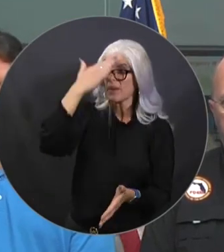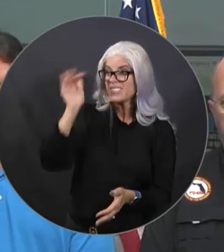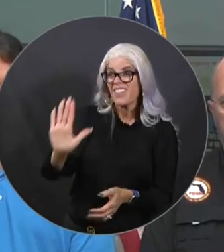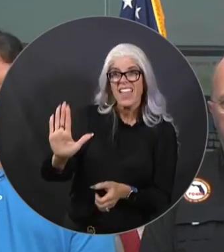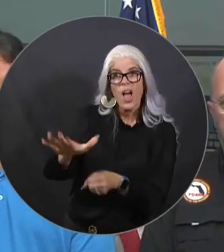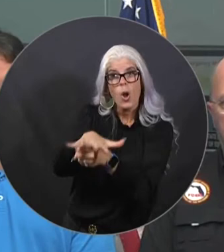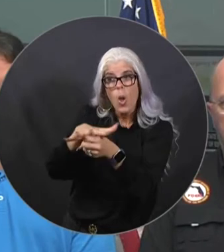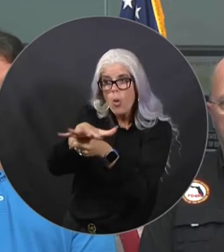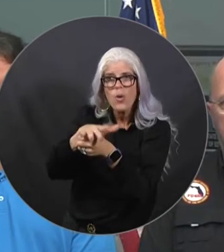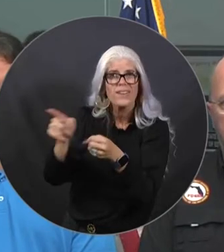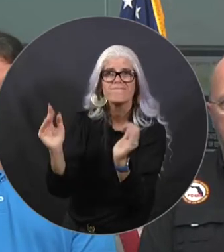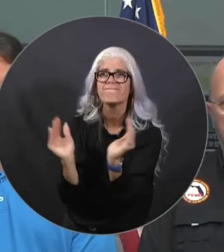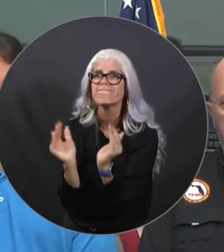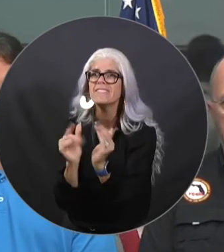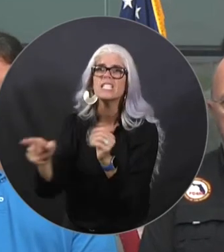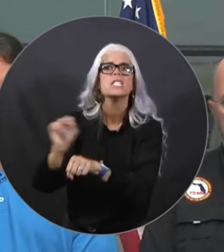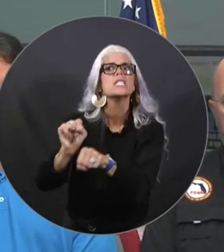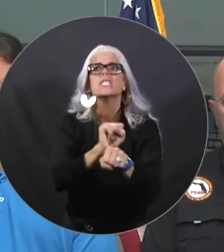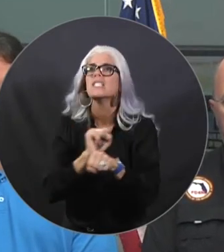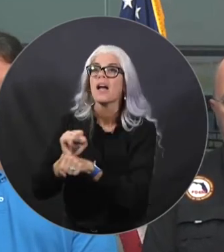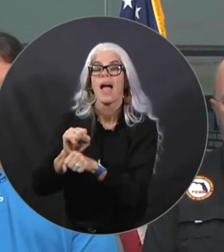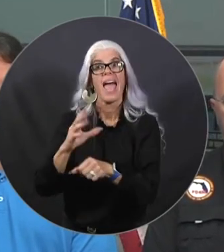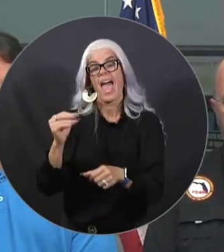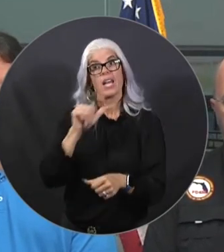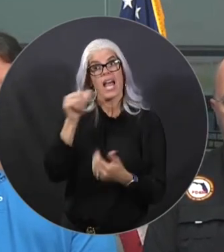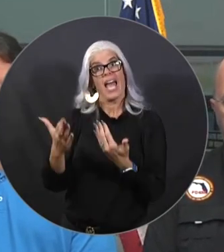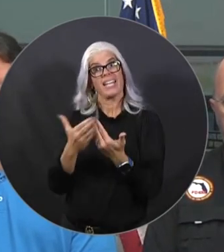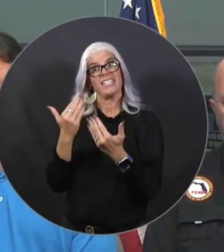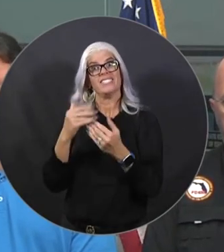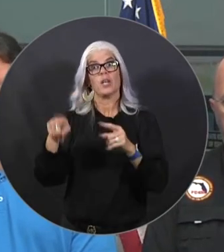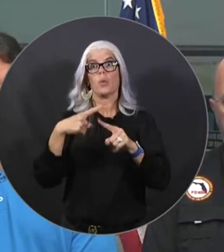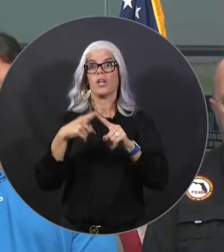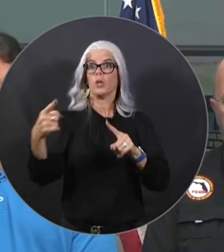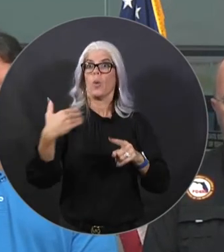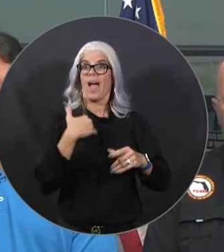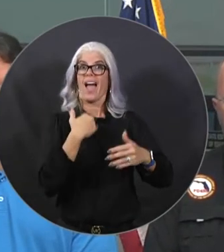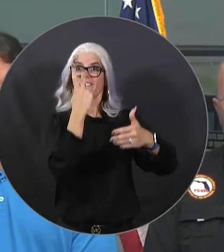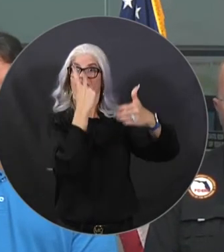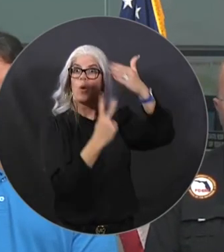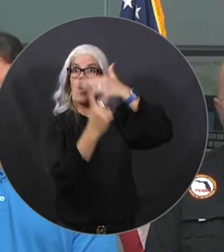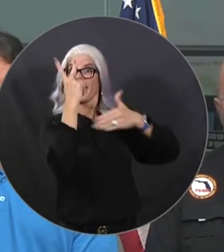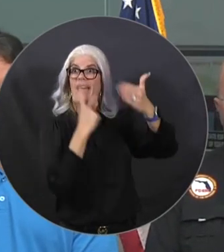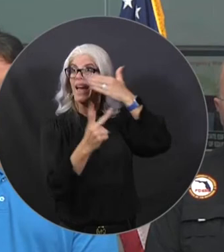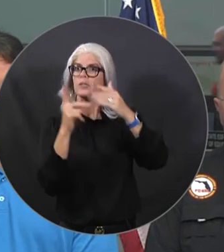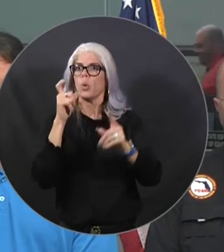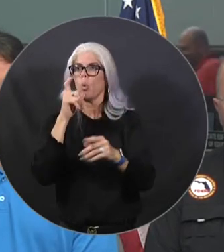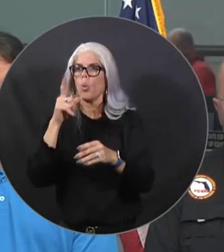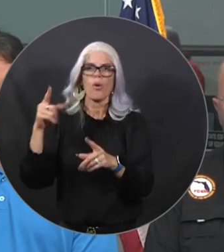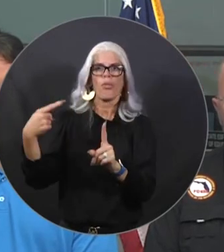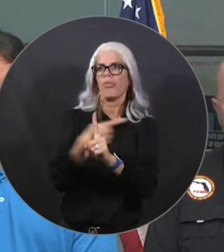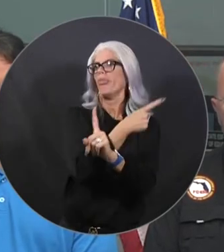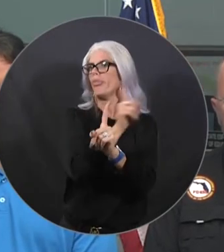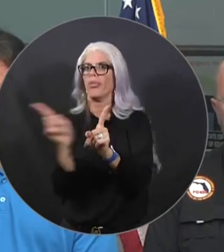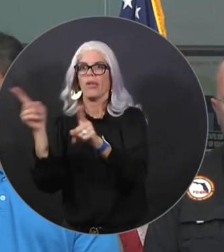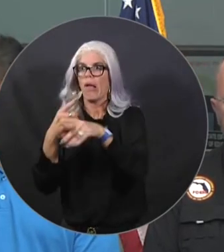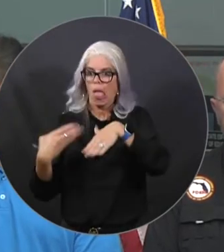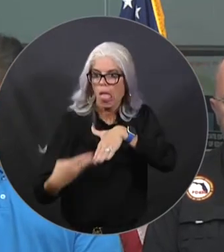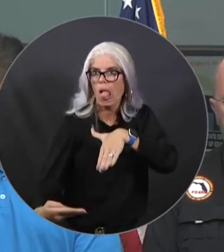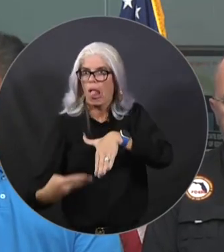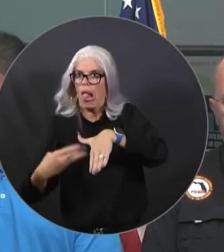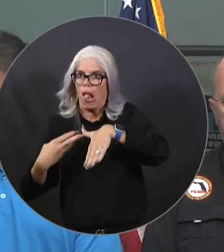also not an easy thing when you have forecasts all over the map and you're not necessarily sure where it's going. Naples and Fort Myers